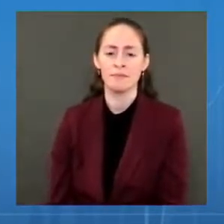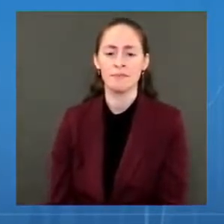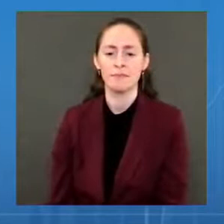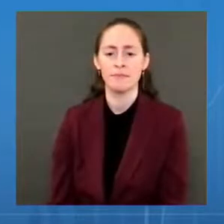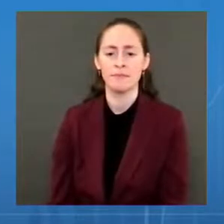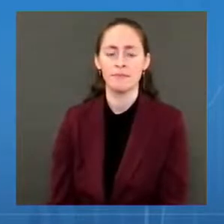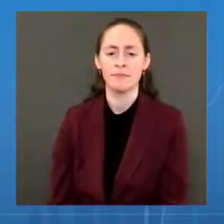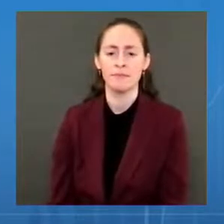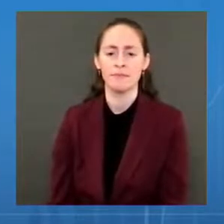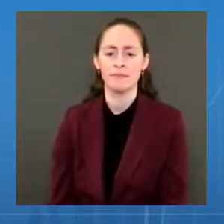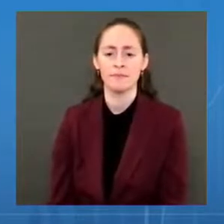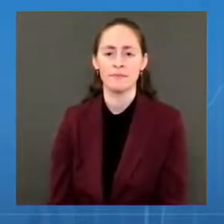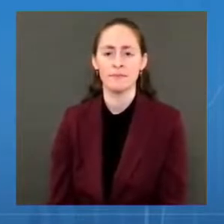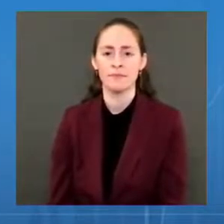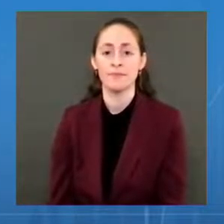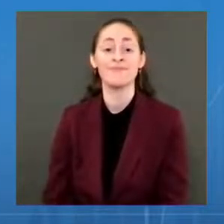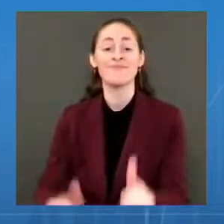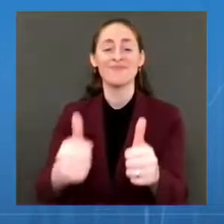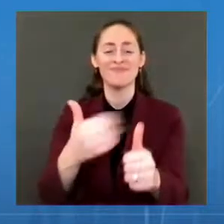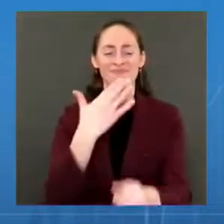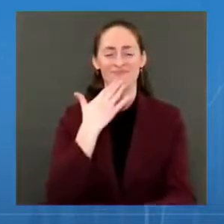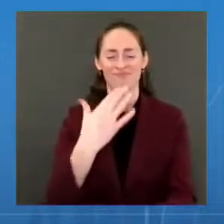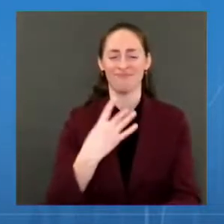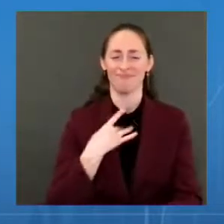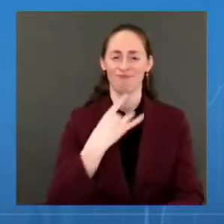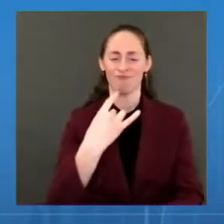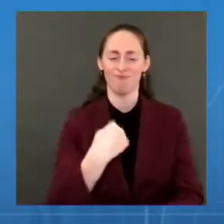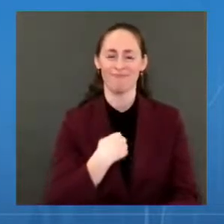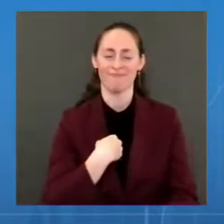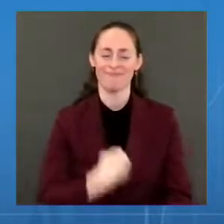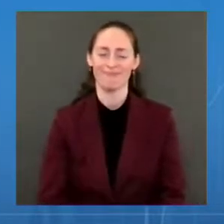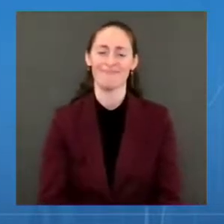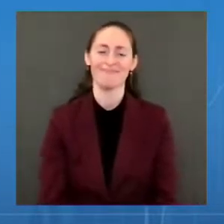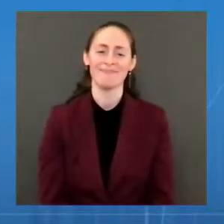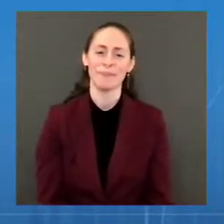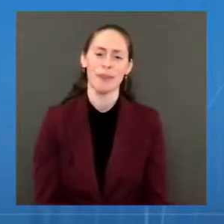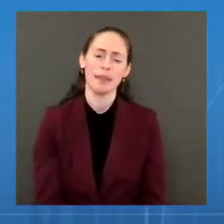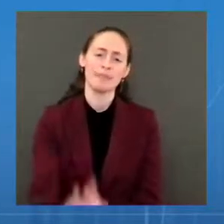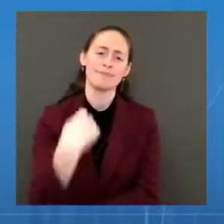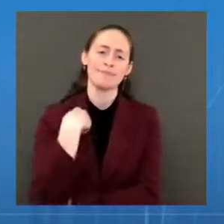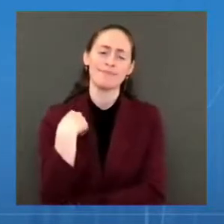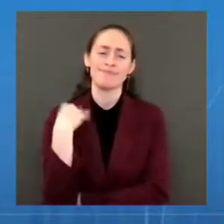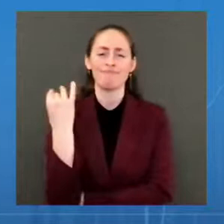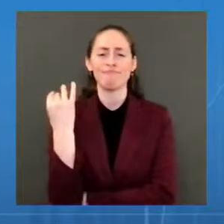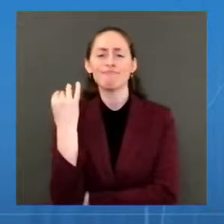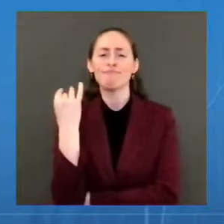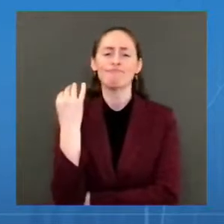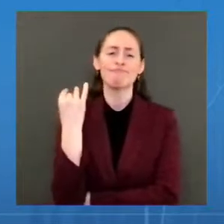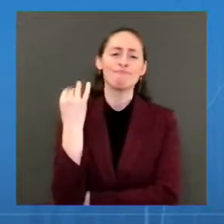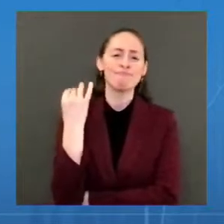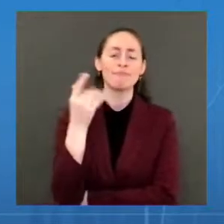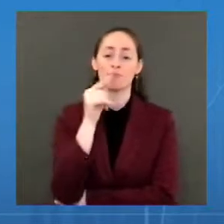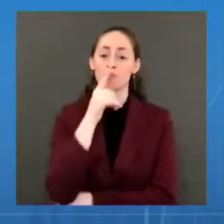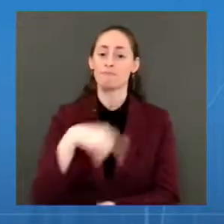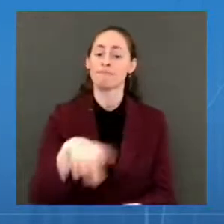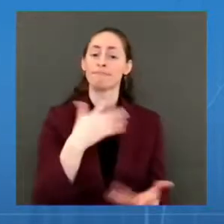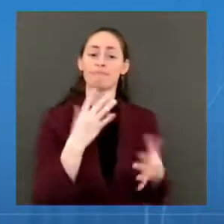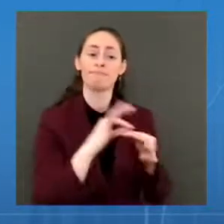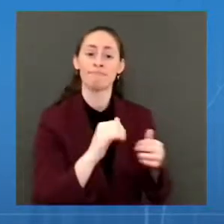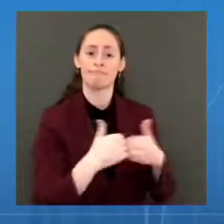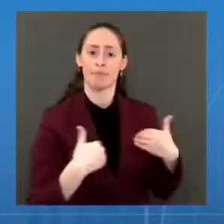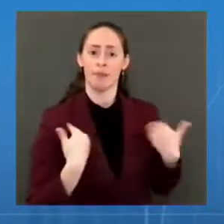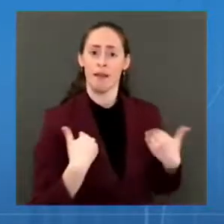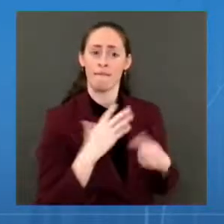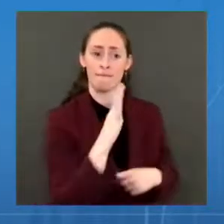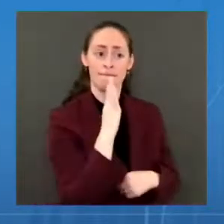Thanks for taking my question. I am wondering about vaccines for the 5 to 11-year-olds and whether you have any sense of trends yet at